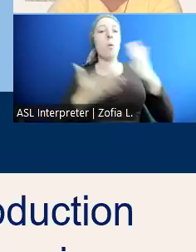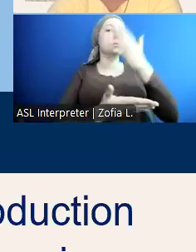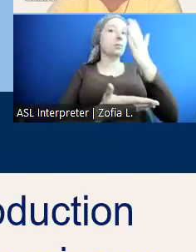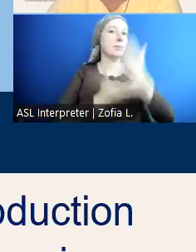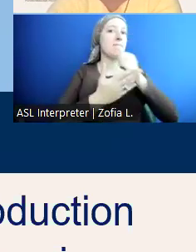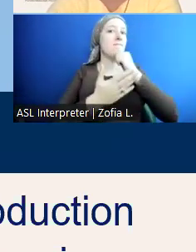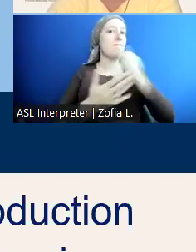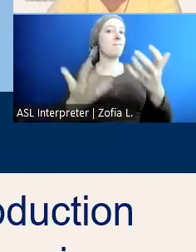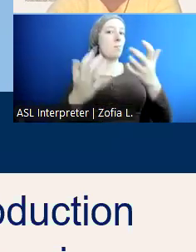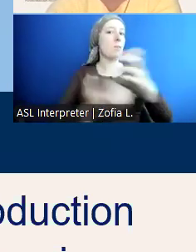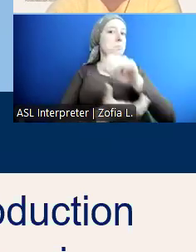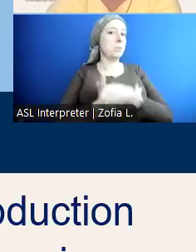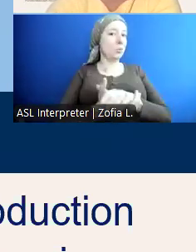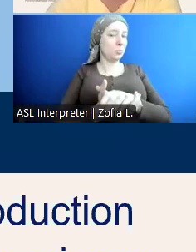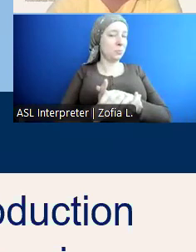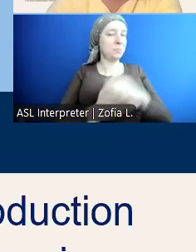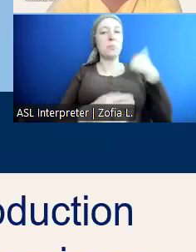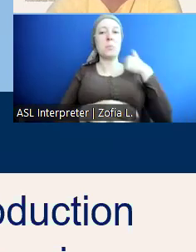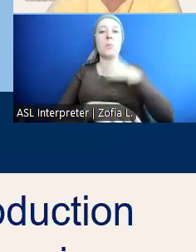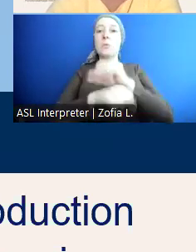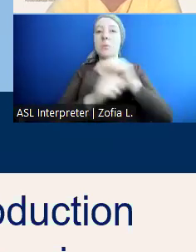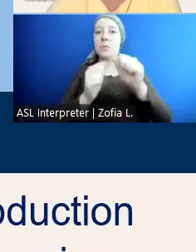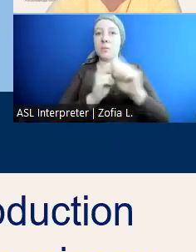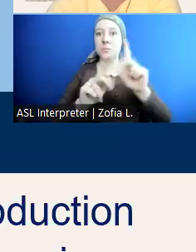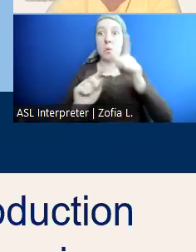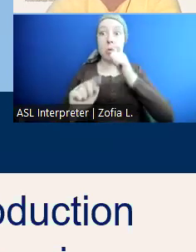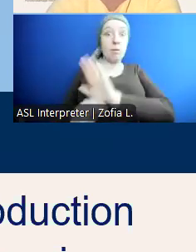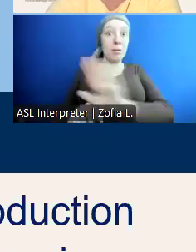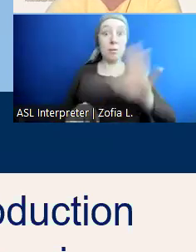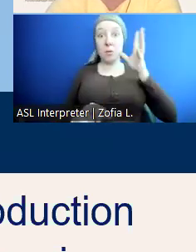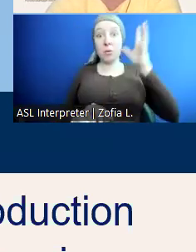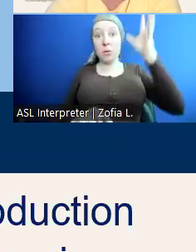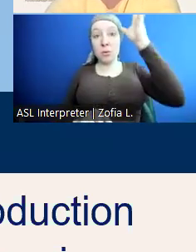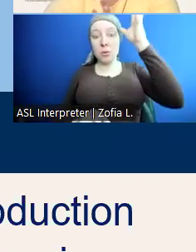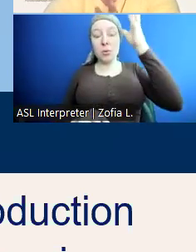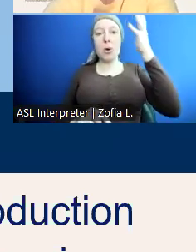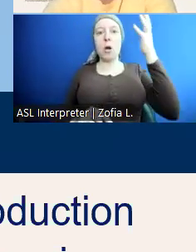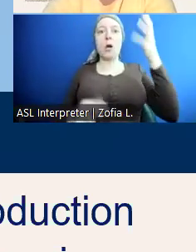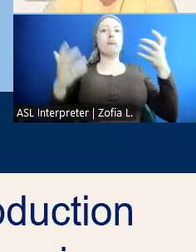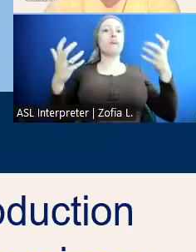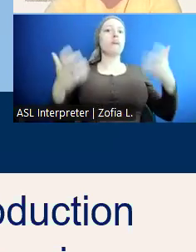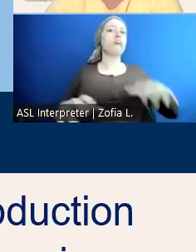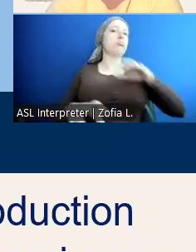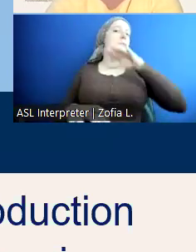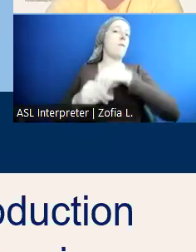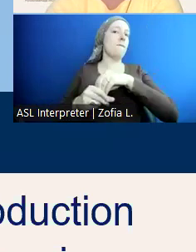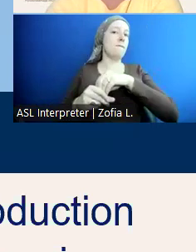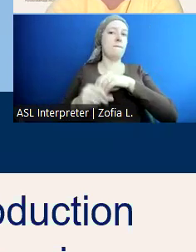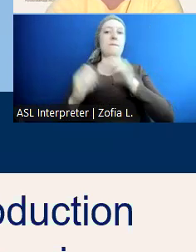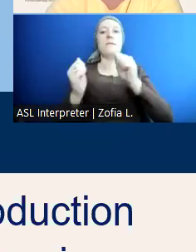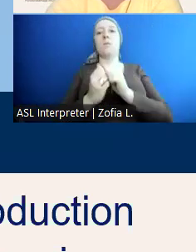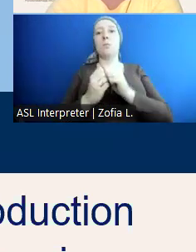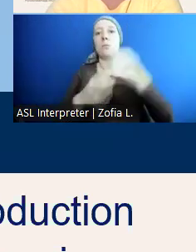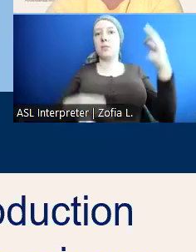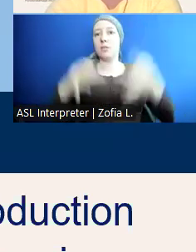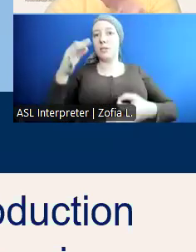unwanted marriage, right? We work with individuals whose parents, you know, did not want to be involved with, you know, with the legal